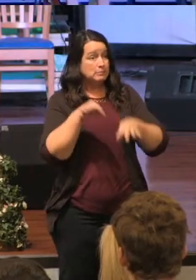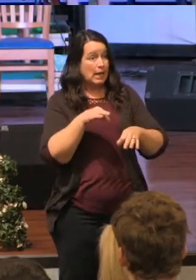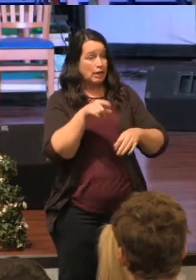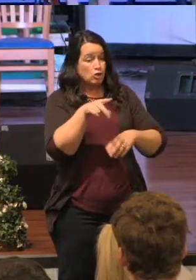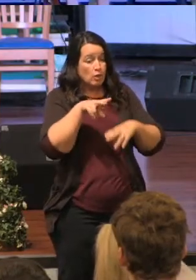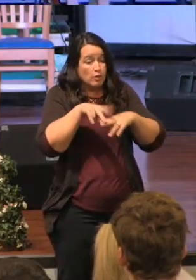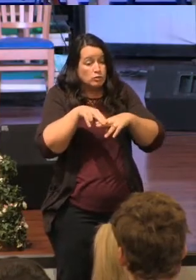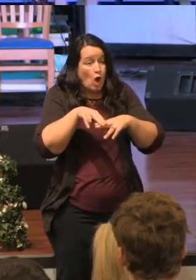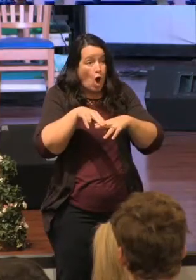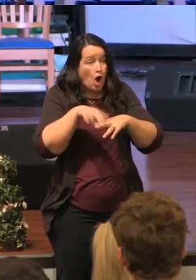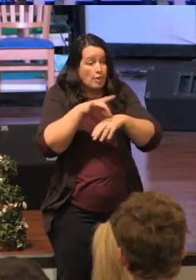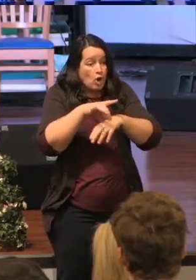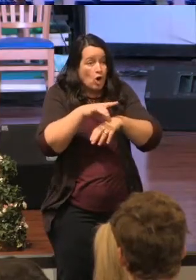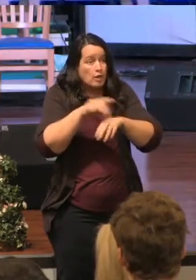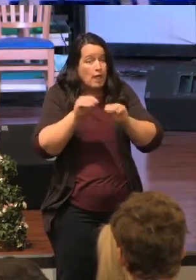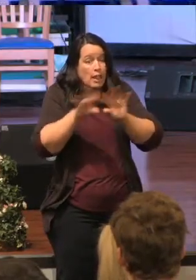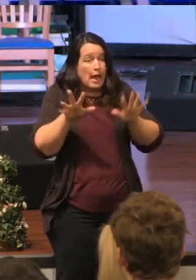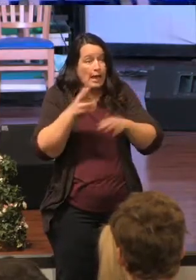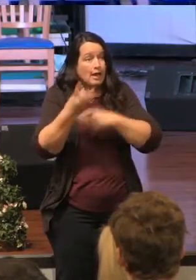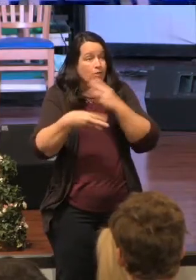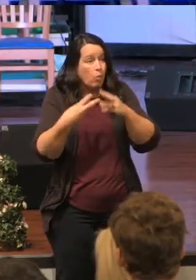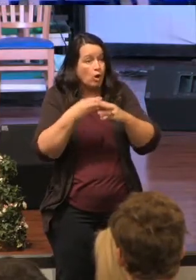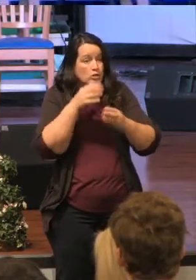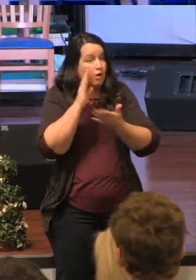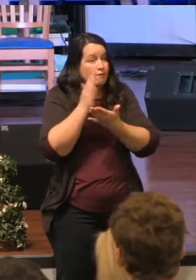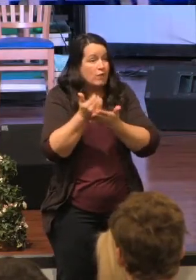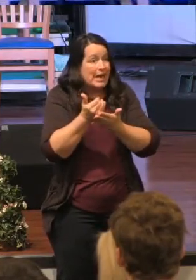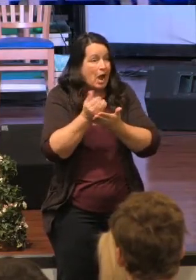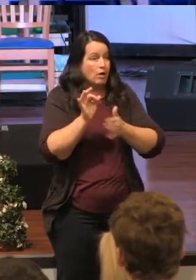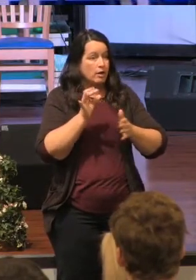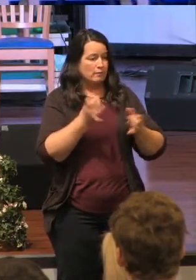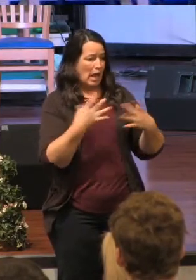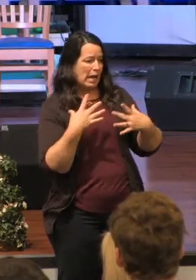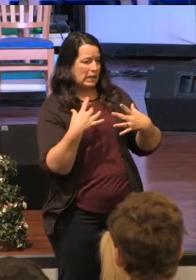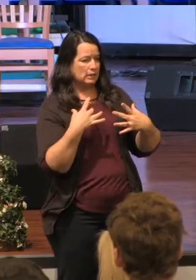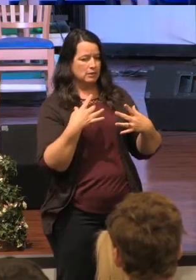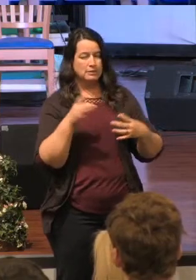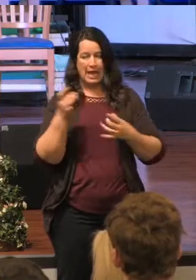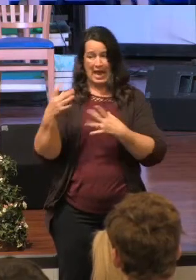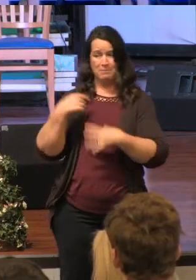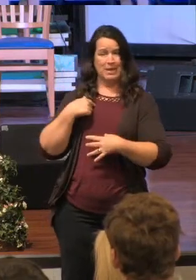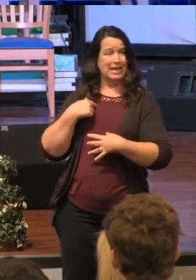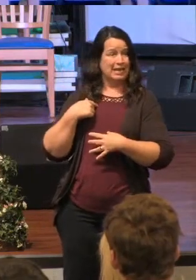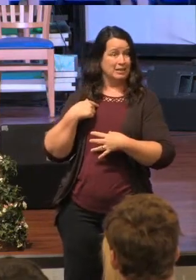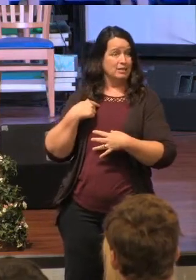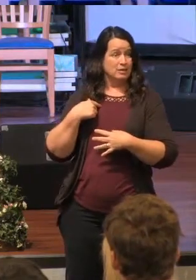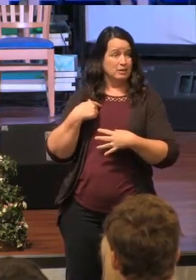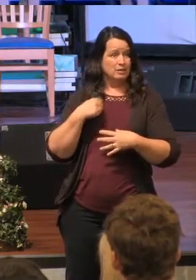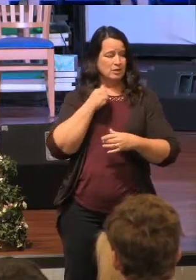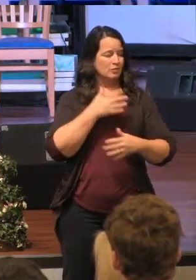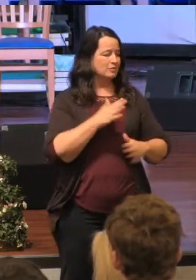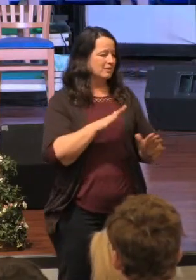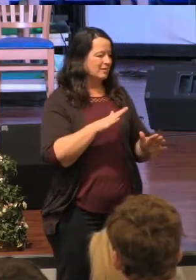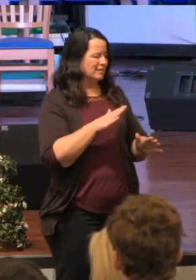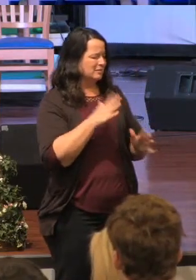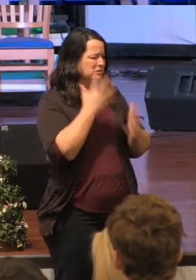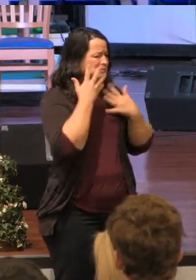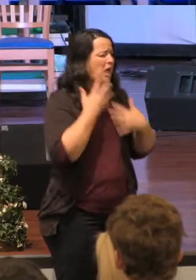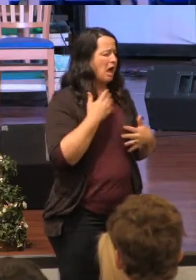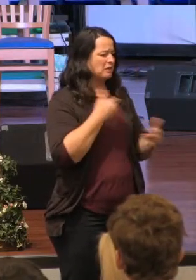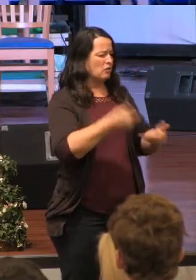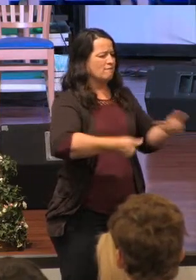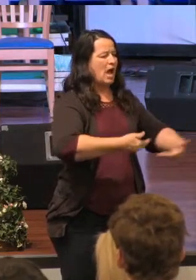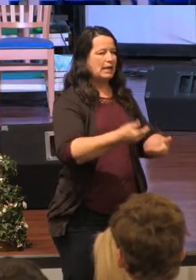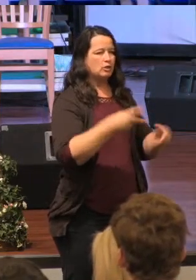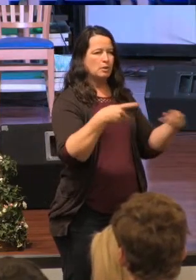earth, you're the light of the world, and you know, don't be freaked out if the world hates you, it hated me first. Don't marvel if the world doesn't invite you to their parties, that,